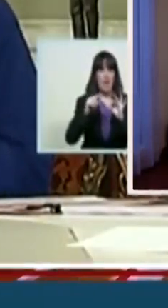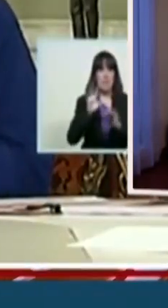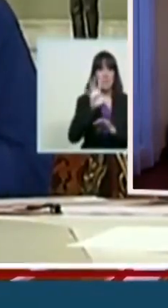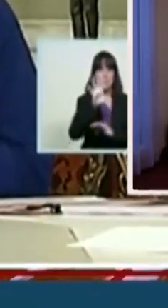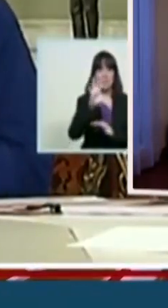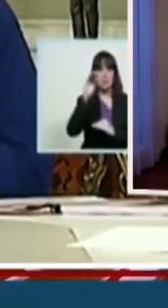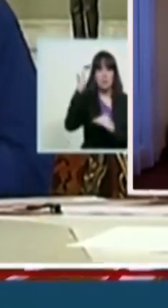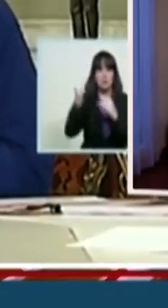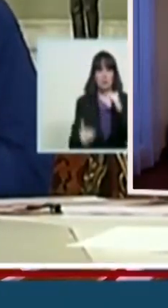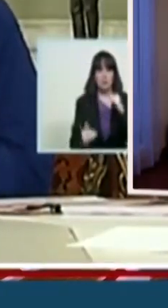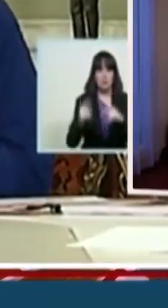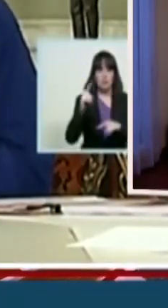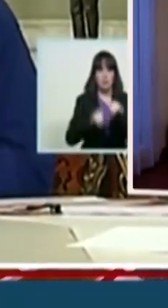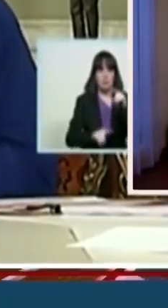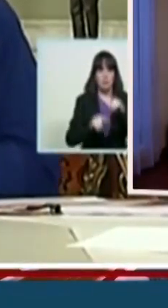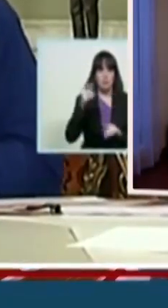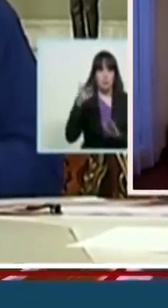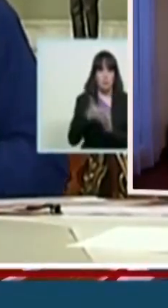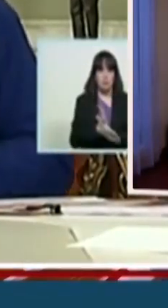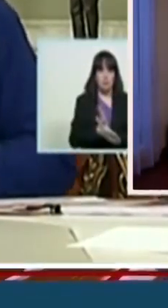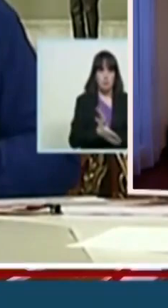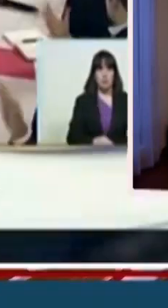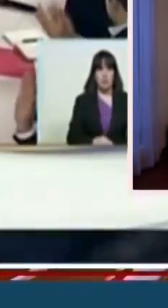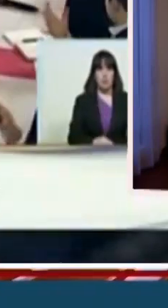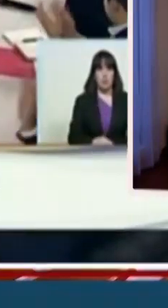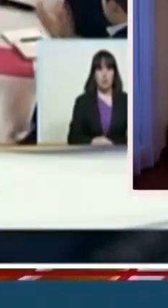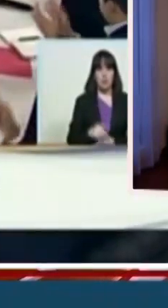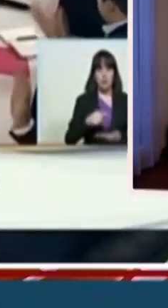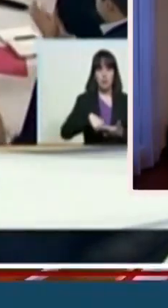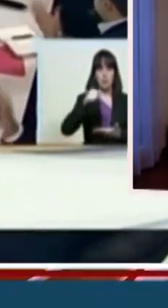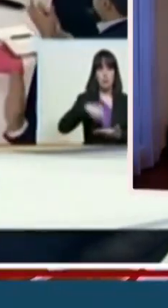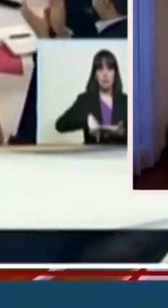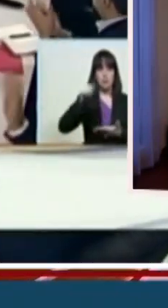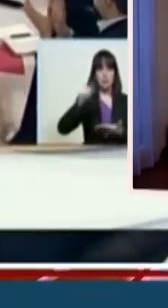bolivar would be tied to the petro and the petro would be tied to